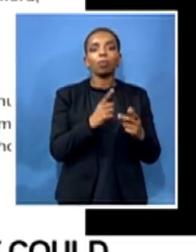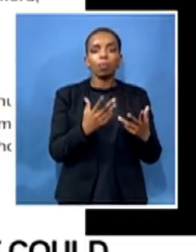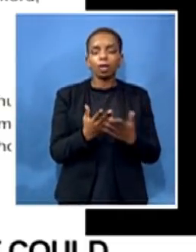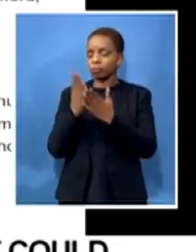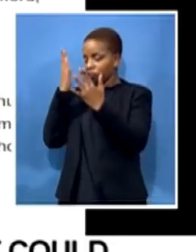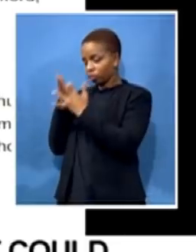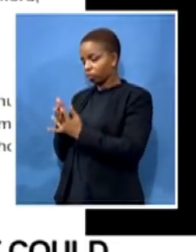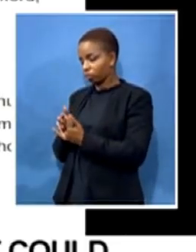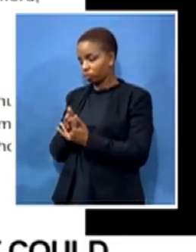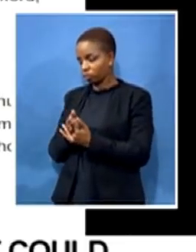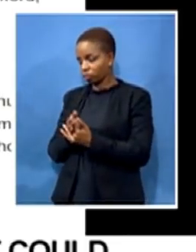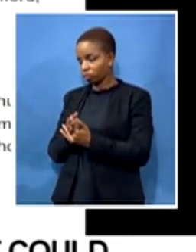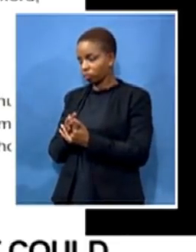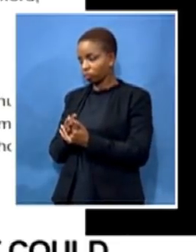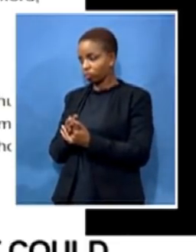Honourable Klute here.